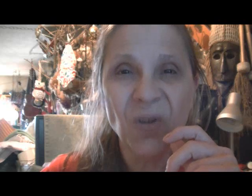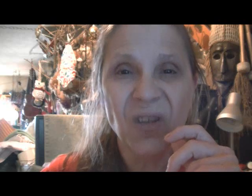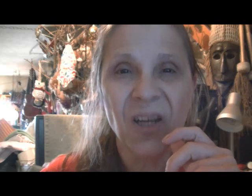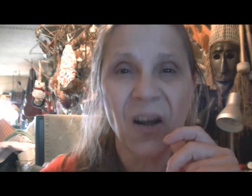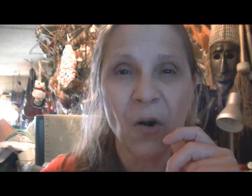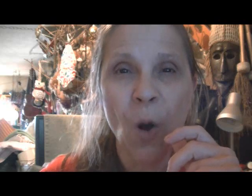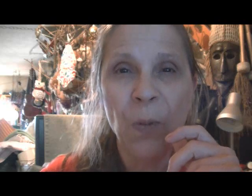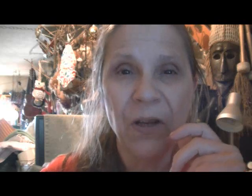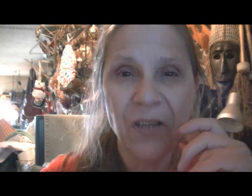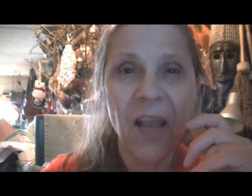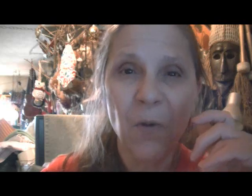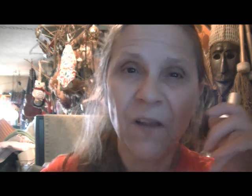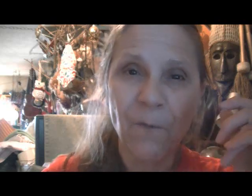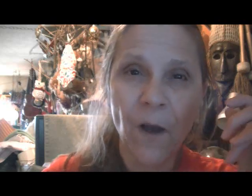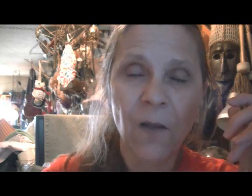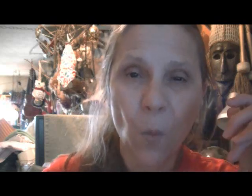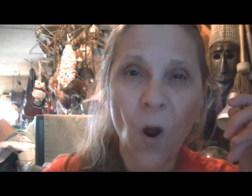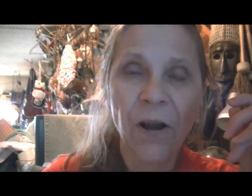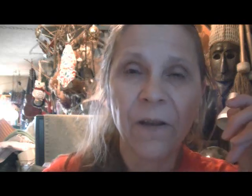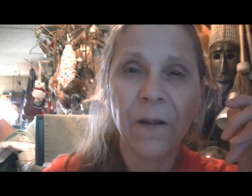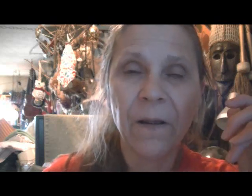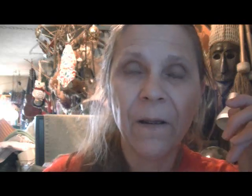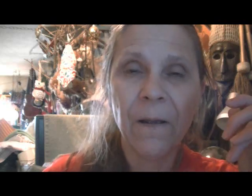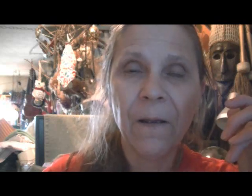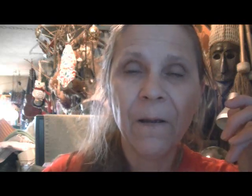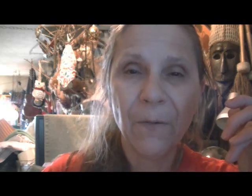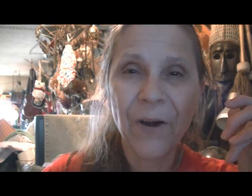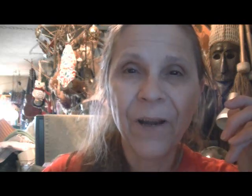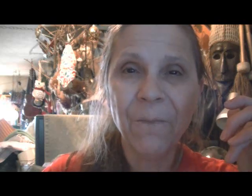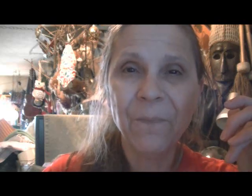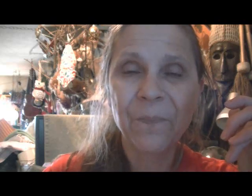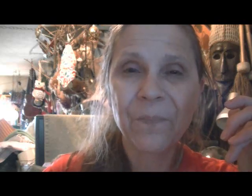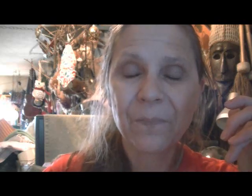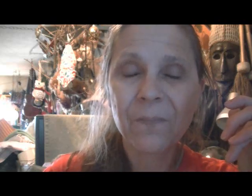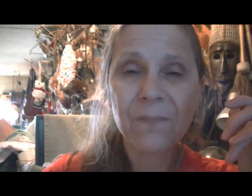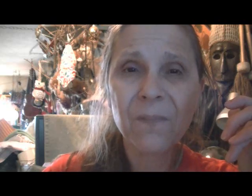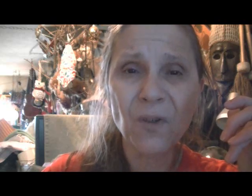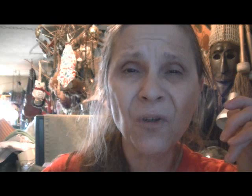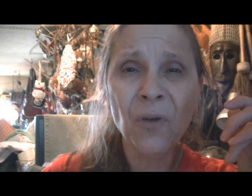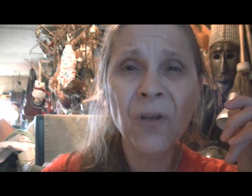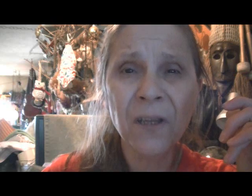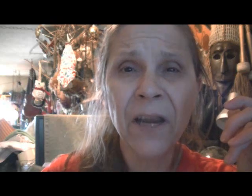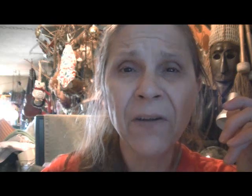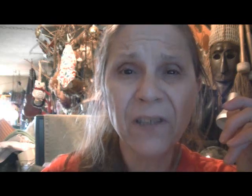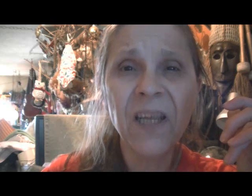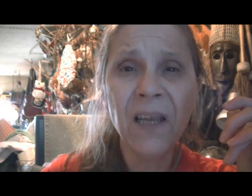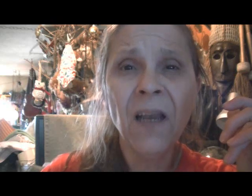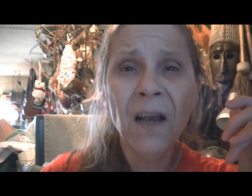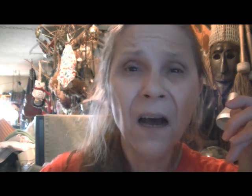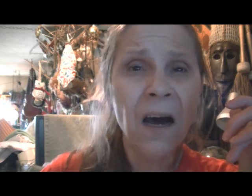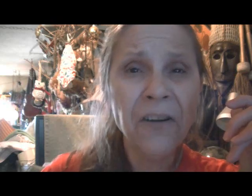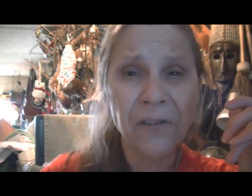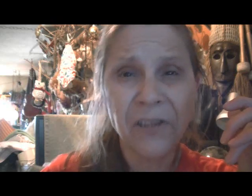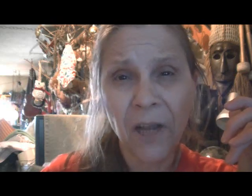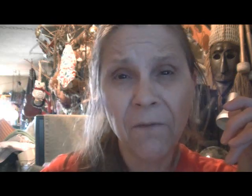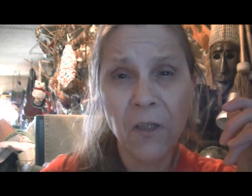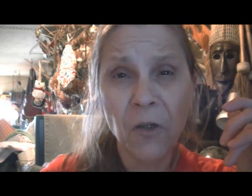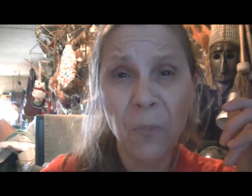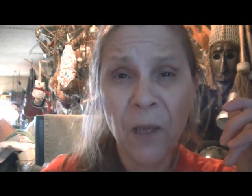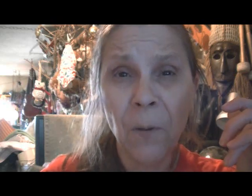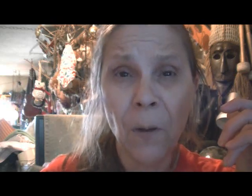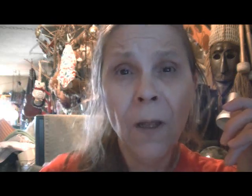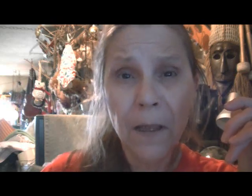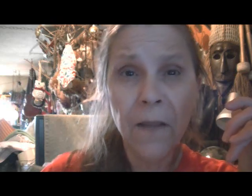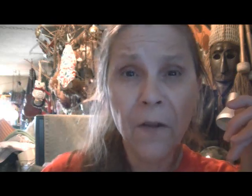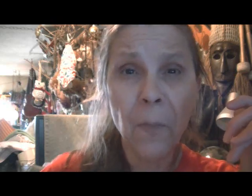an excuse to cut her open and take what they fucking wanted. Right? So you can guarantee